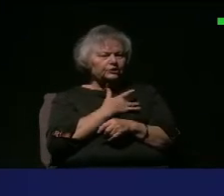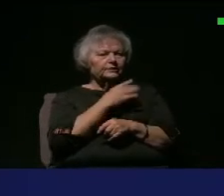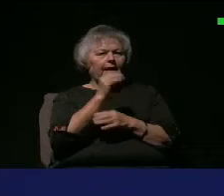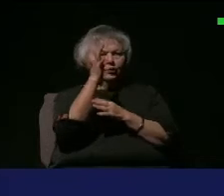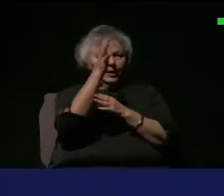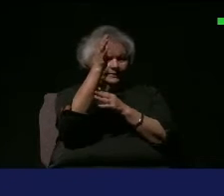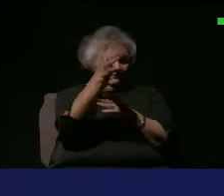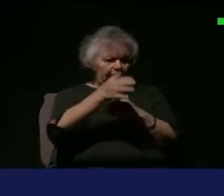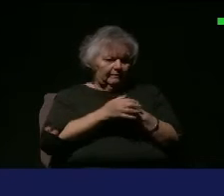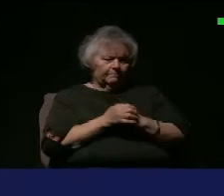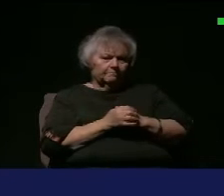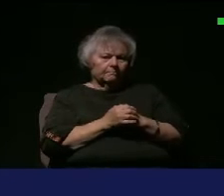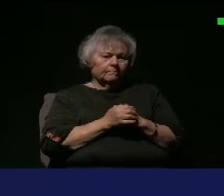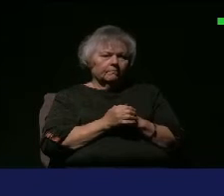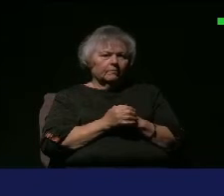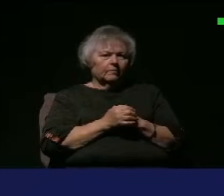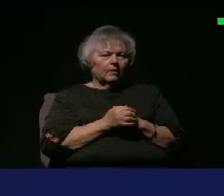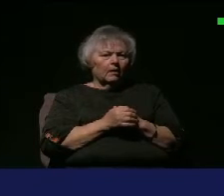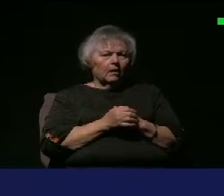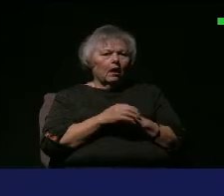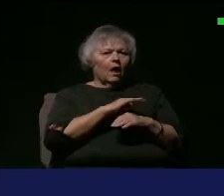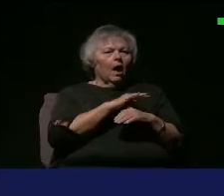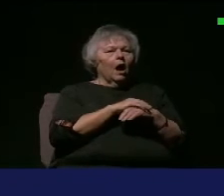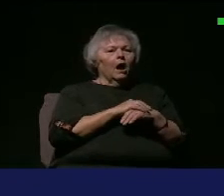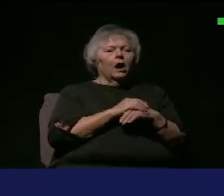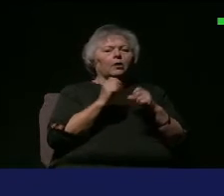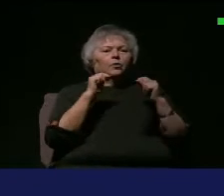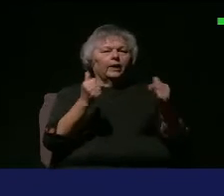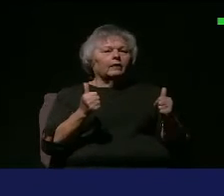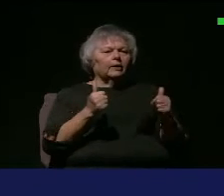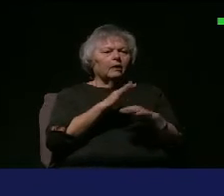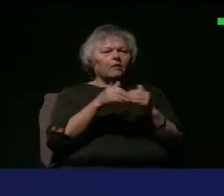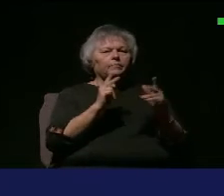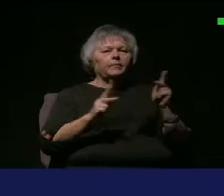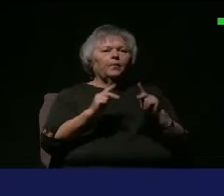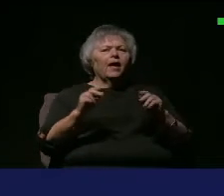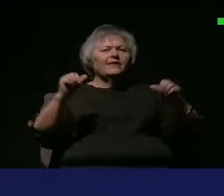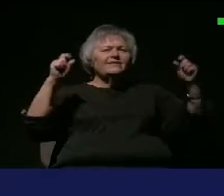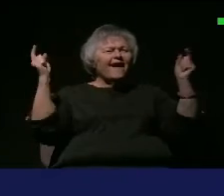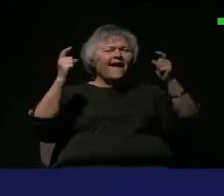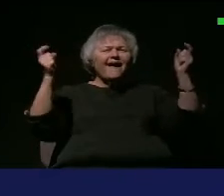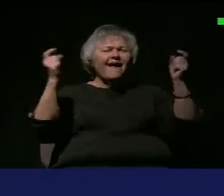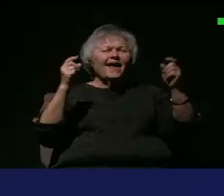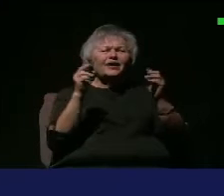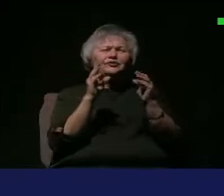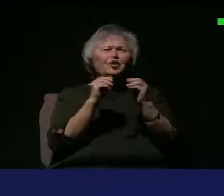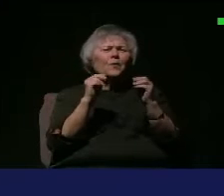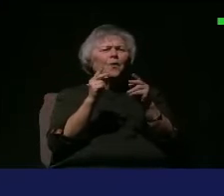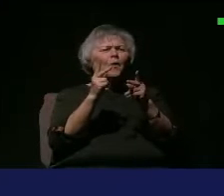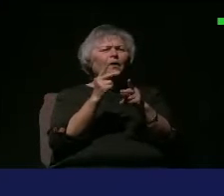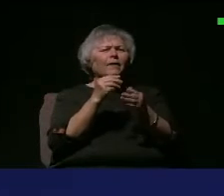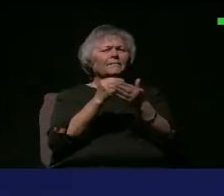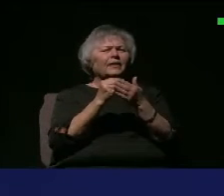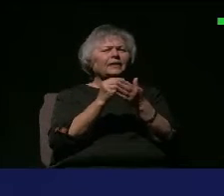Now, initially, there was a great response of gratitude, but eventually, people began to say, "It's